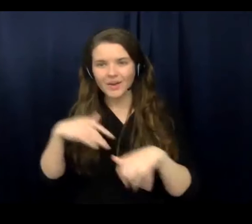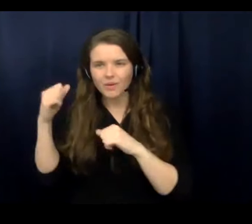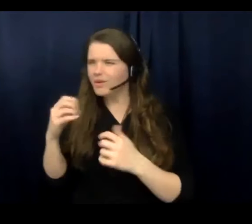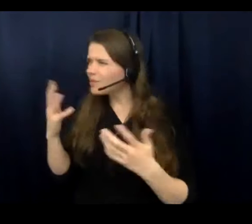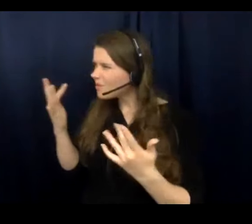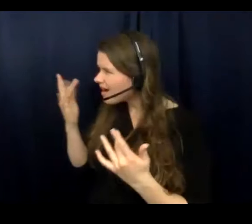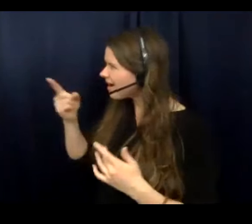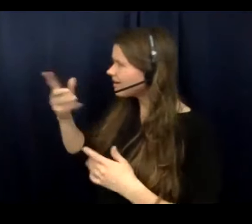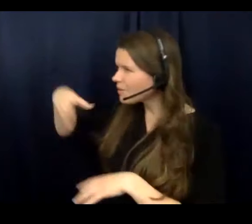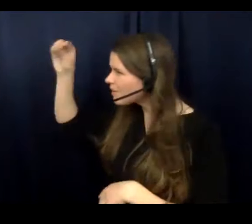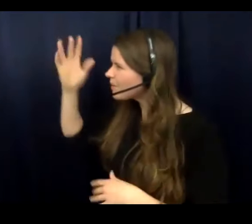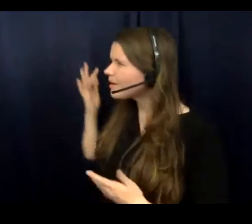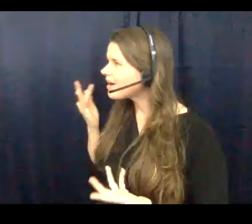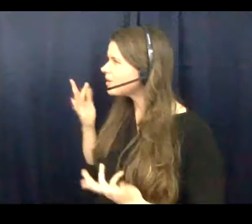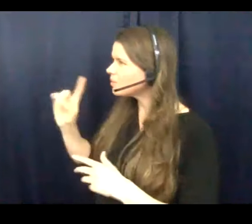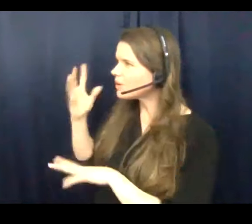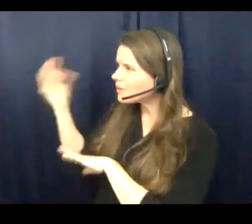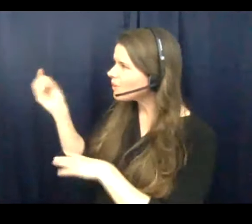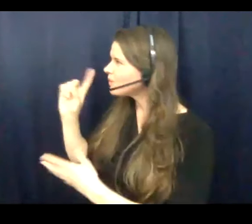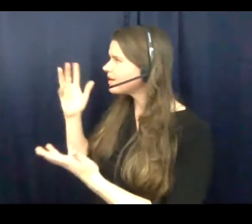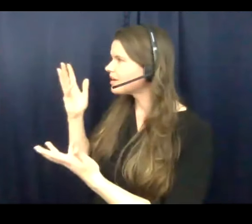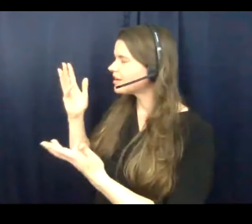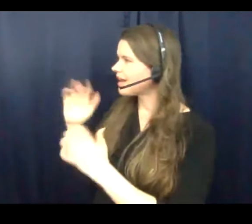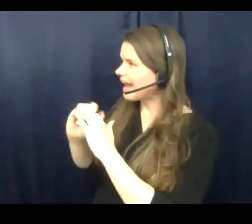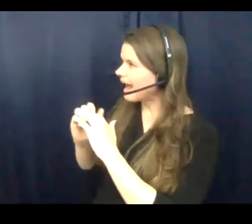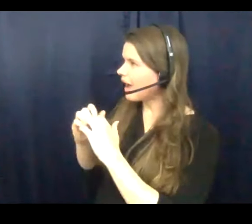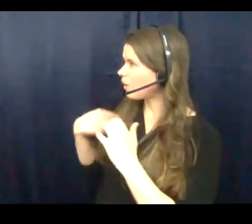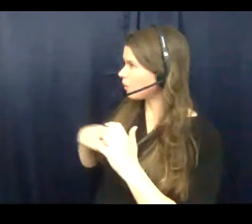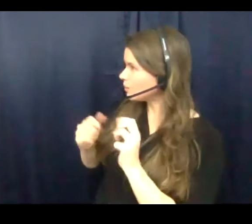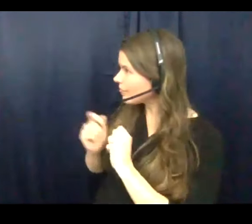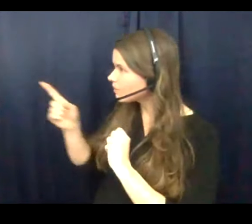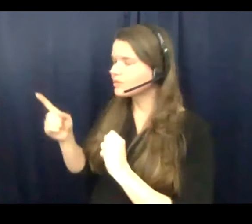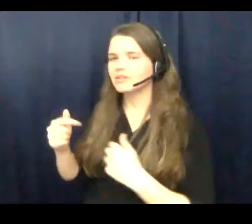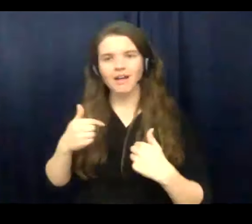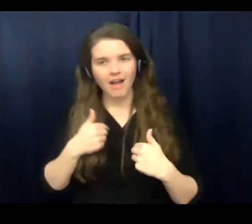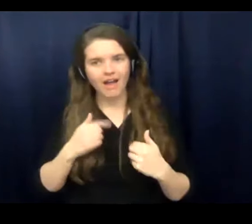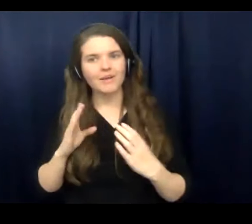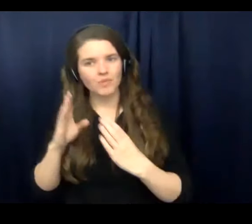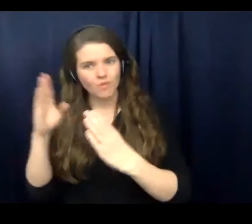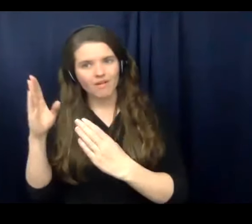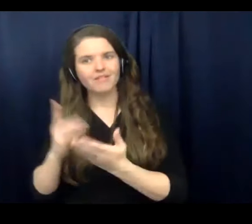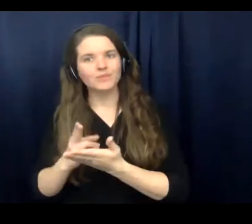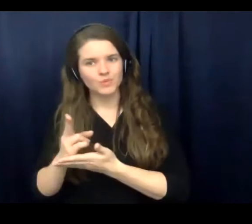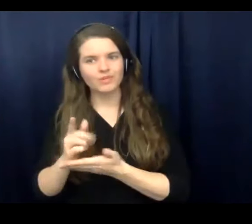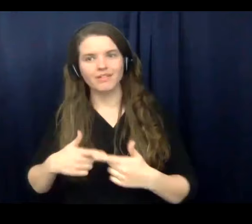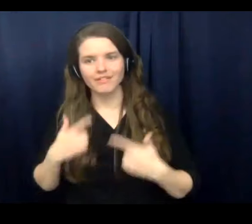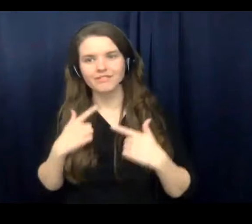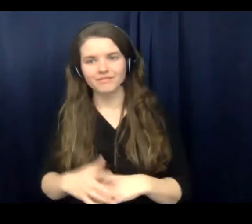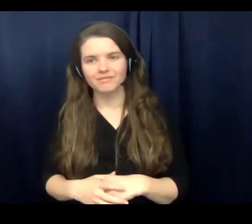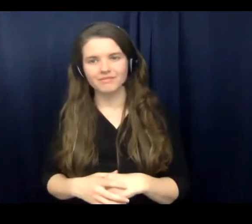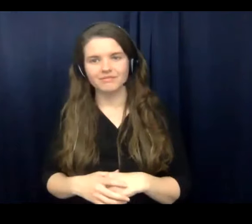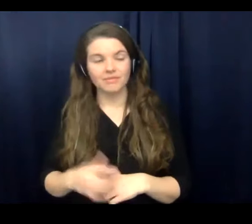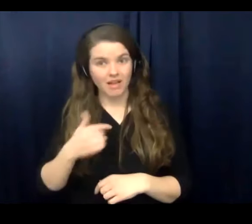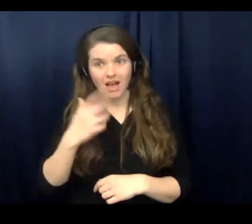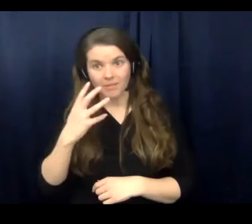going away for? Where are you going to go? And how can we get there? He said, well, I am the way, the truth, and the life. In other words, where I'm